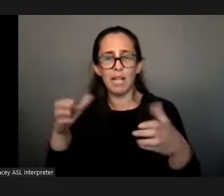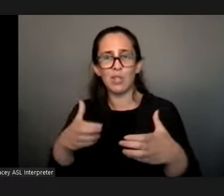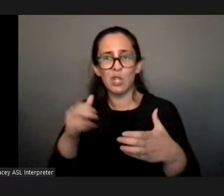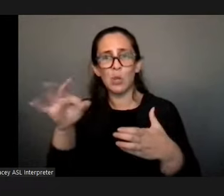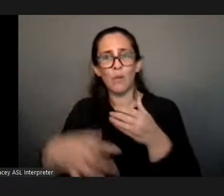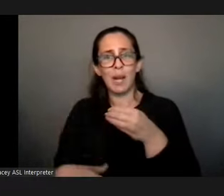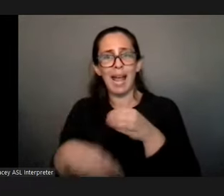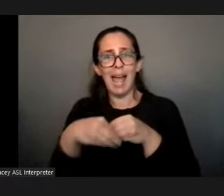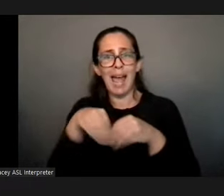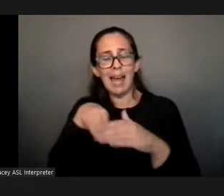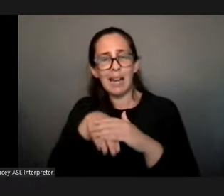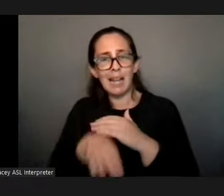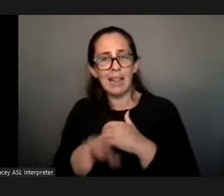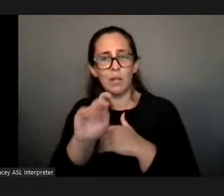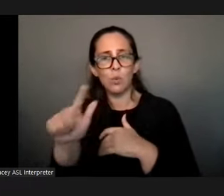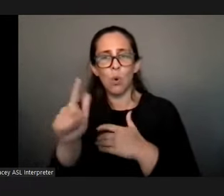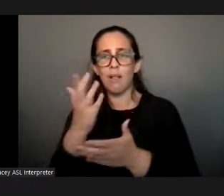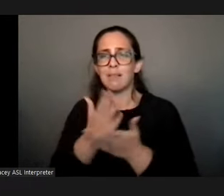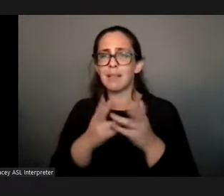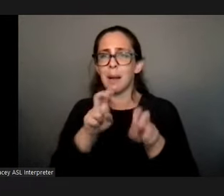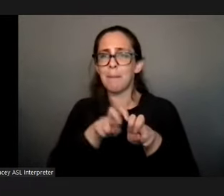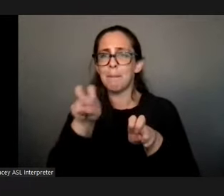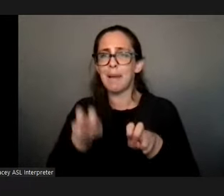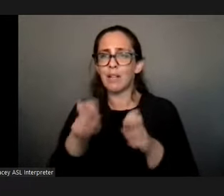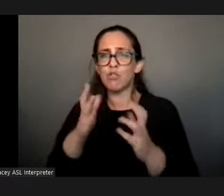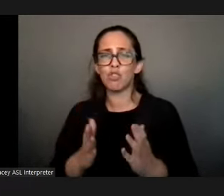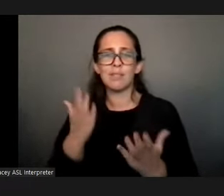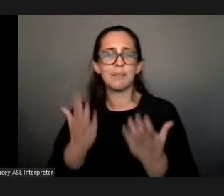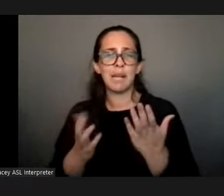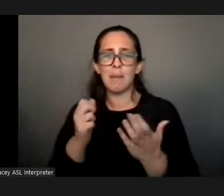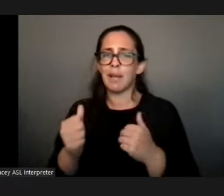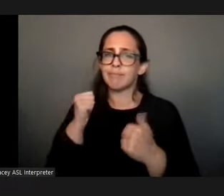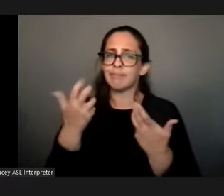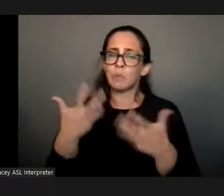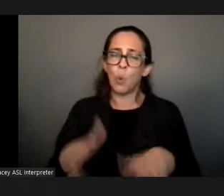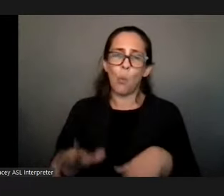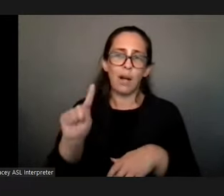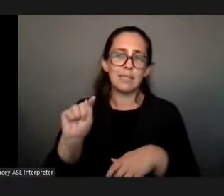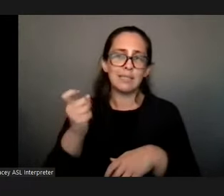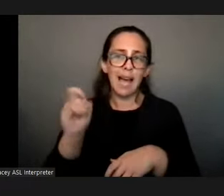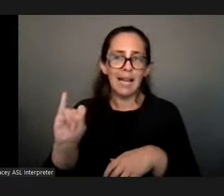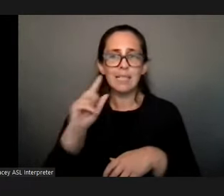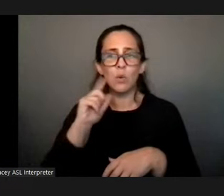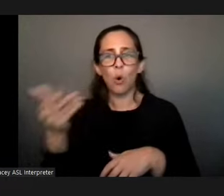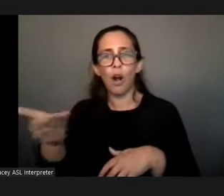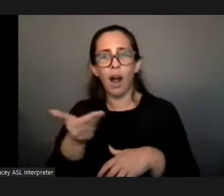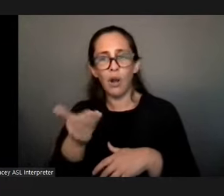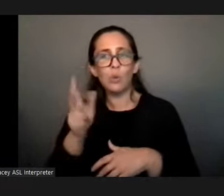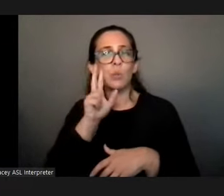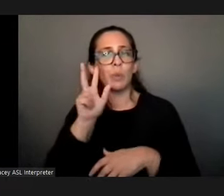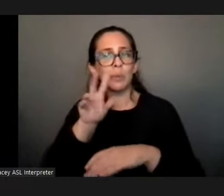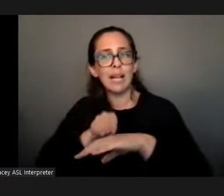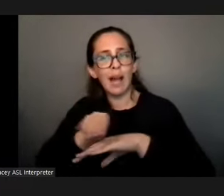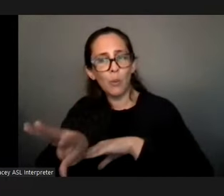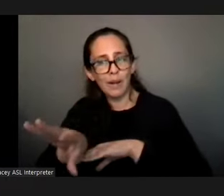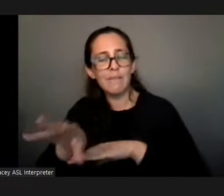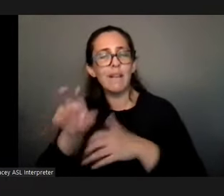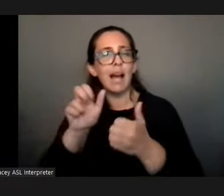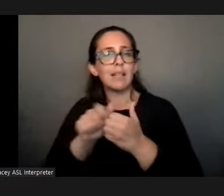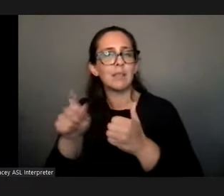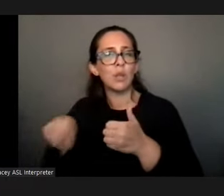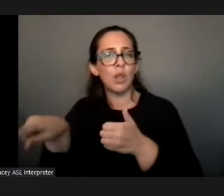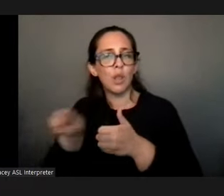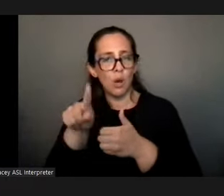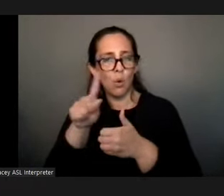Business District, some passengers may no longer choose to use taxis and for hire vehicles. We will examine the effect of the project on the taxi or for hire vehicle